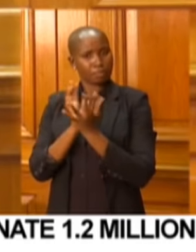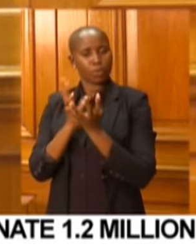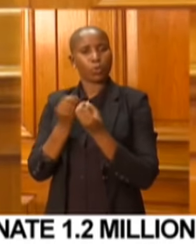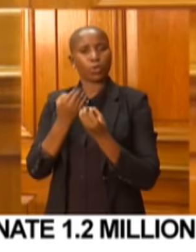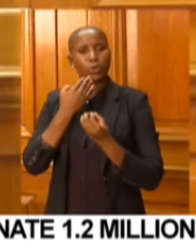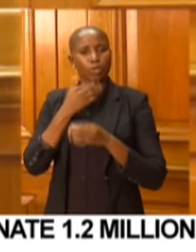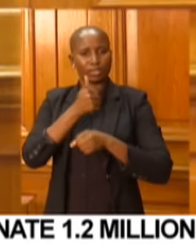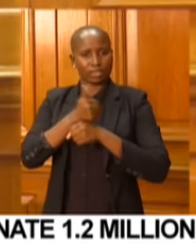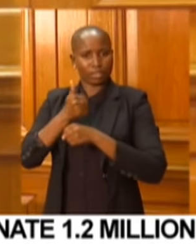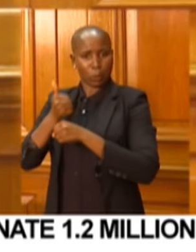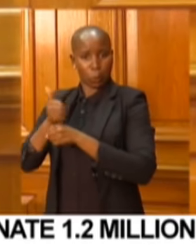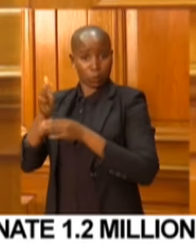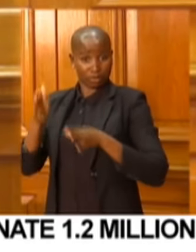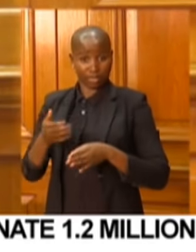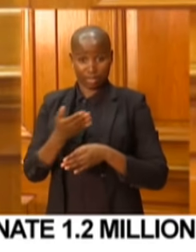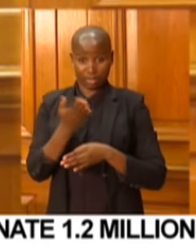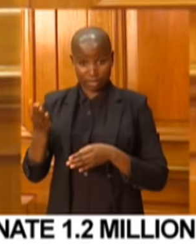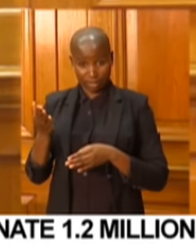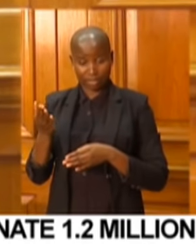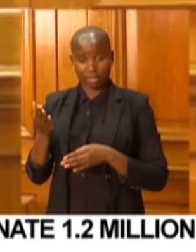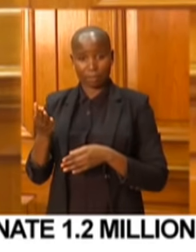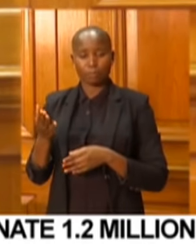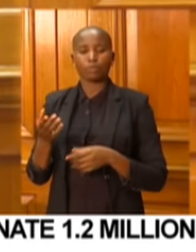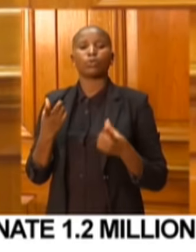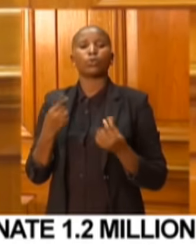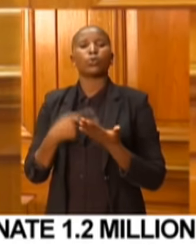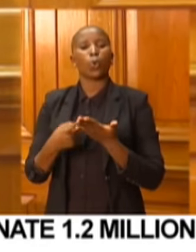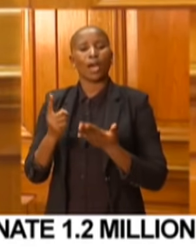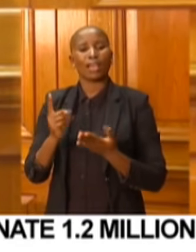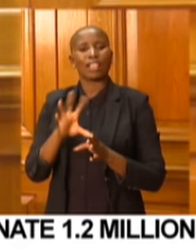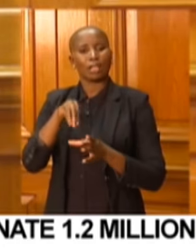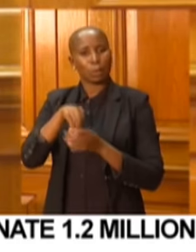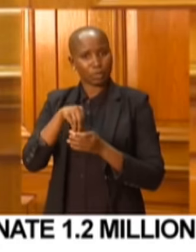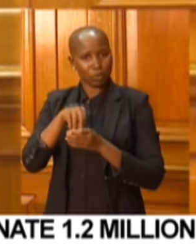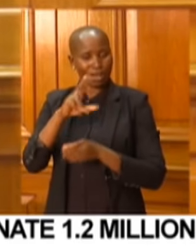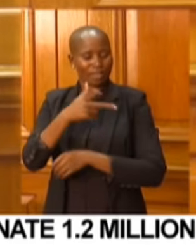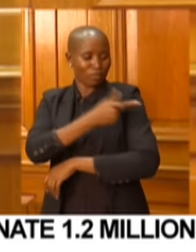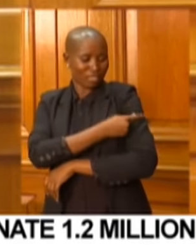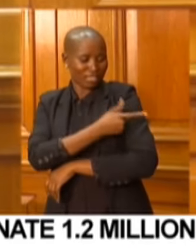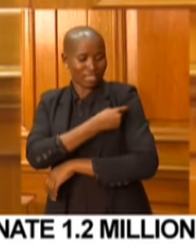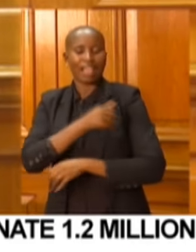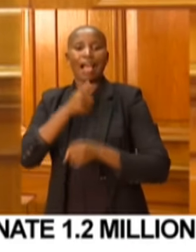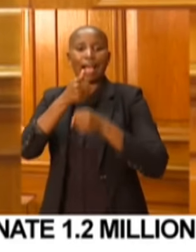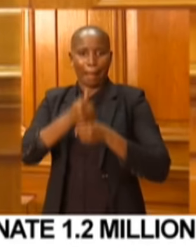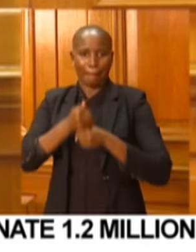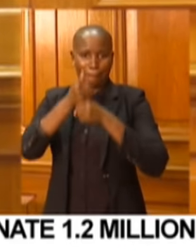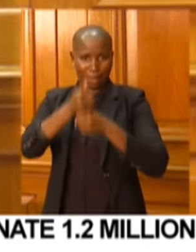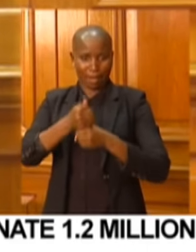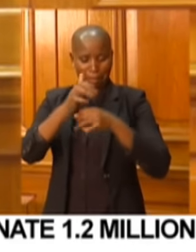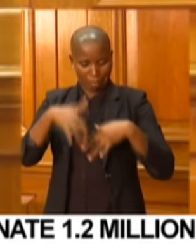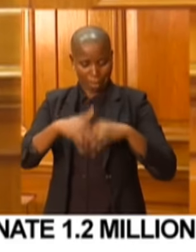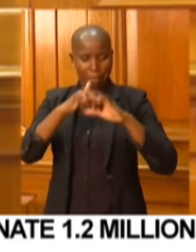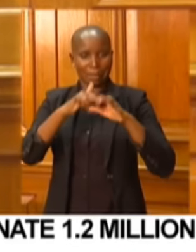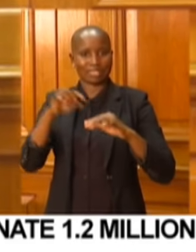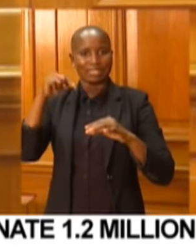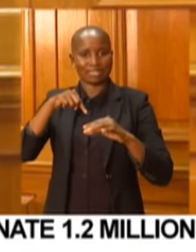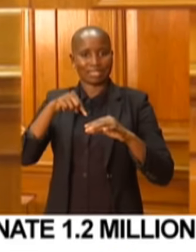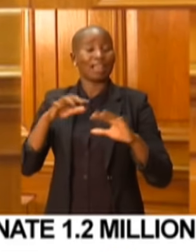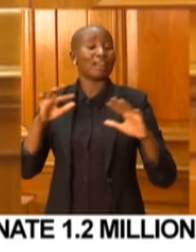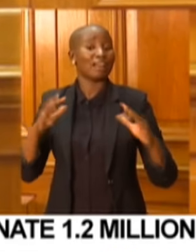a coordinated and an inclusive vaccination campaign. An inclusive